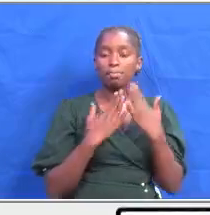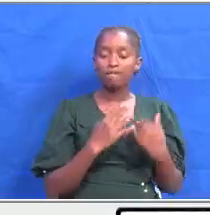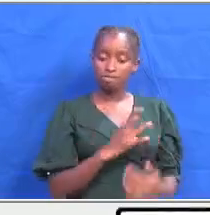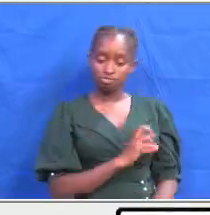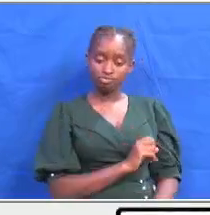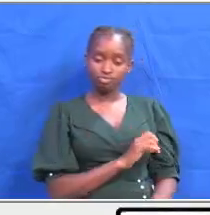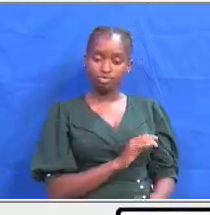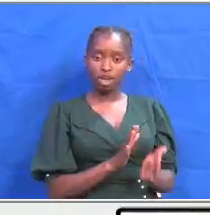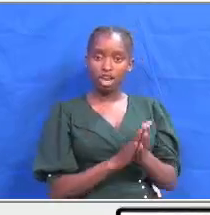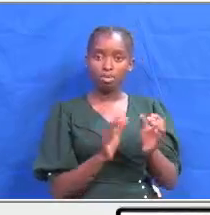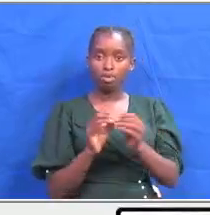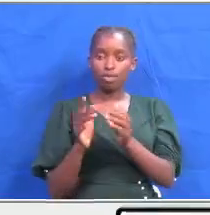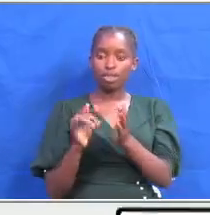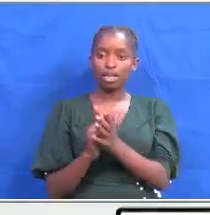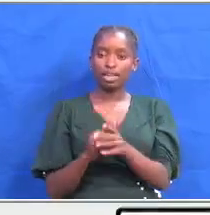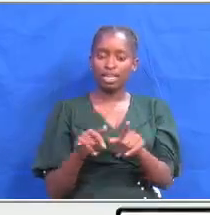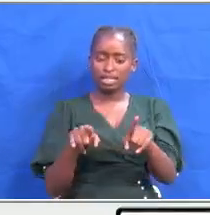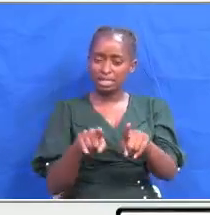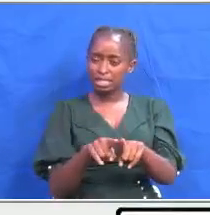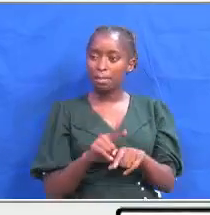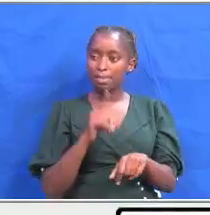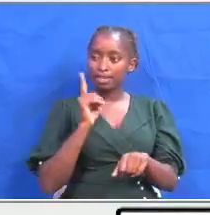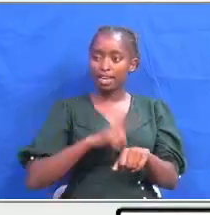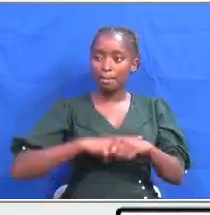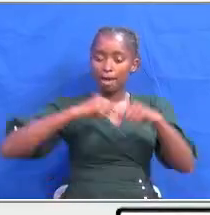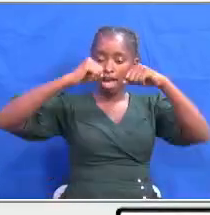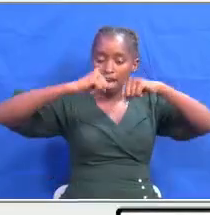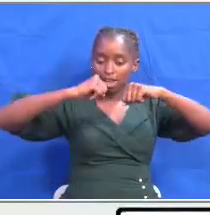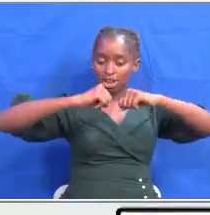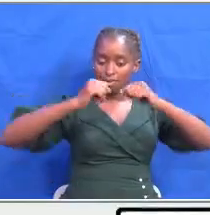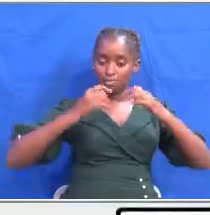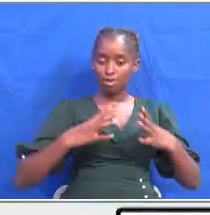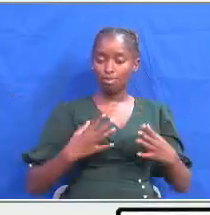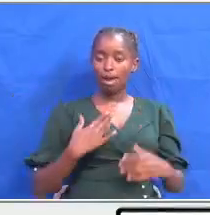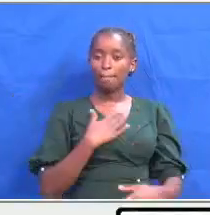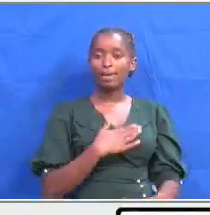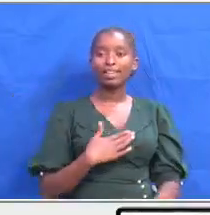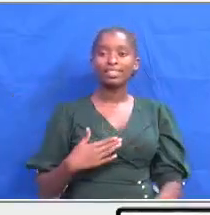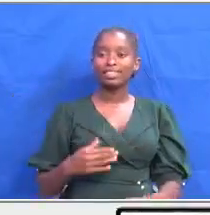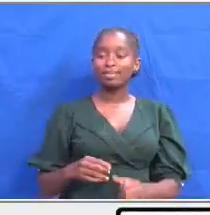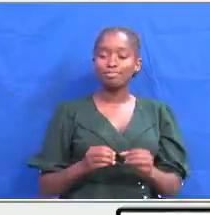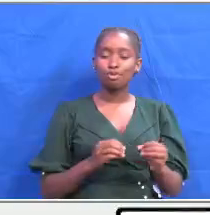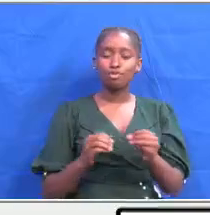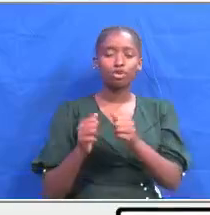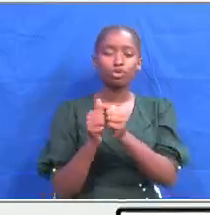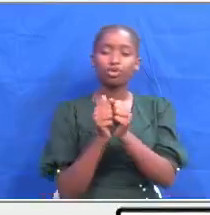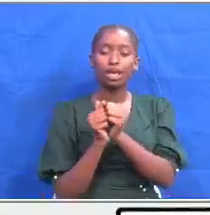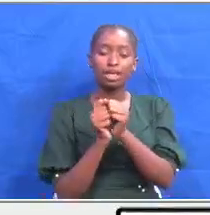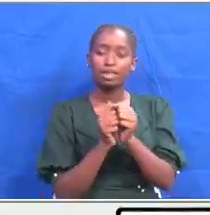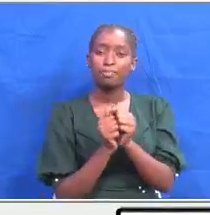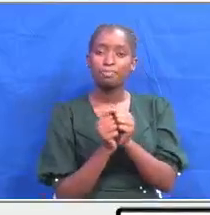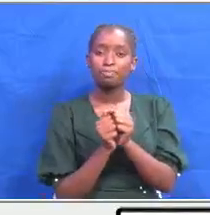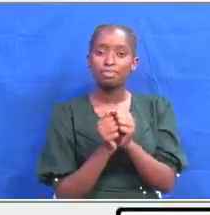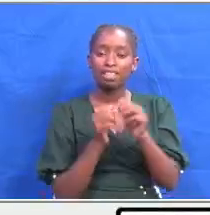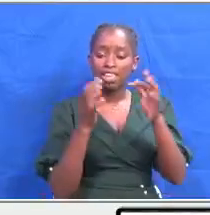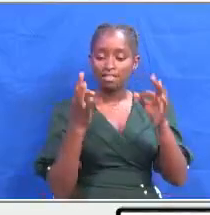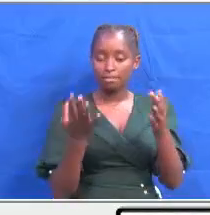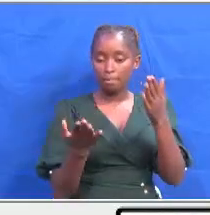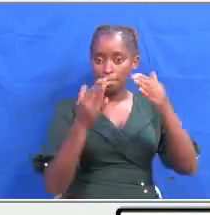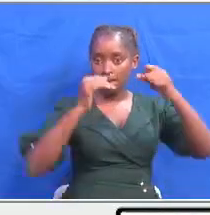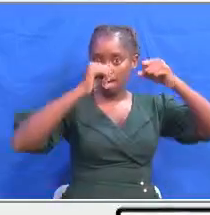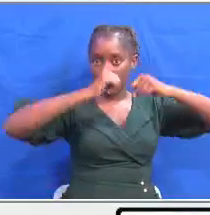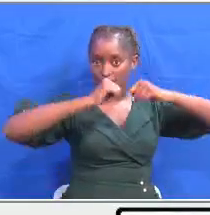again, Honorable Elachi, when you agree with people, please walk the road, walk the deal. I mean, if you agree that tukienda